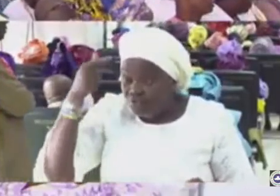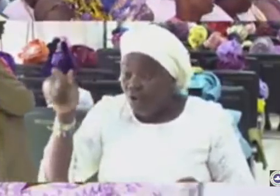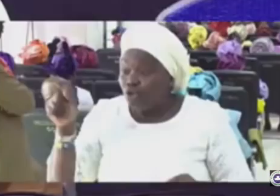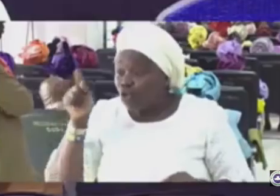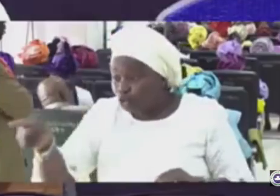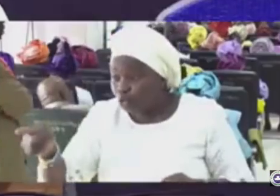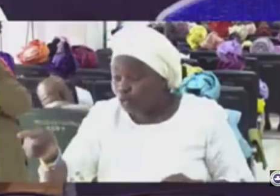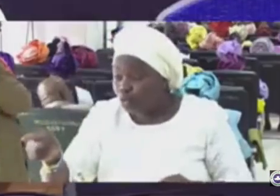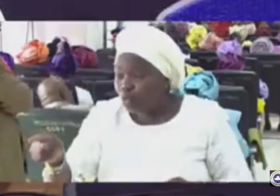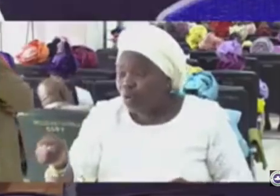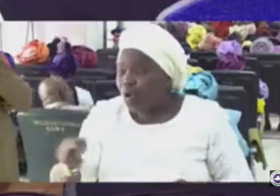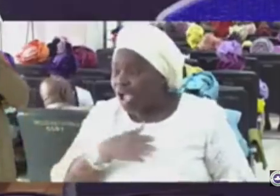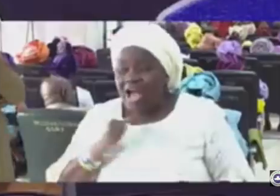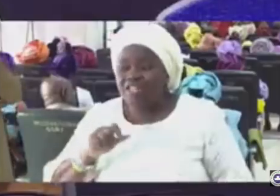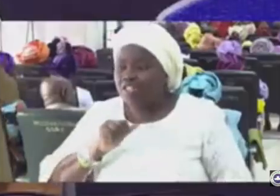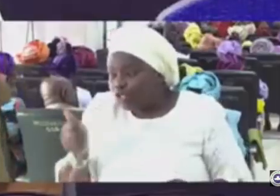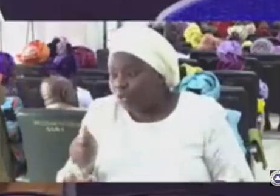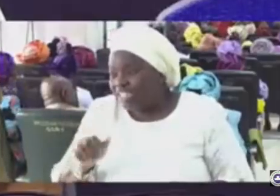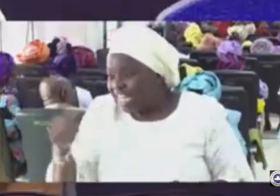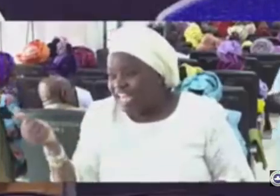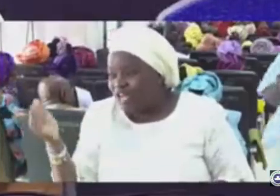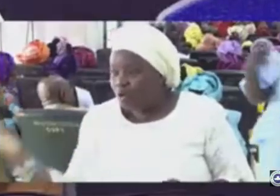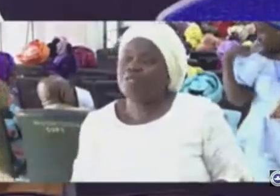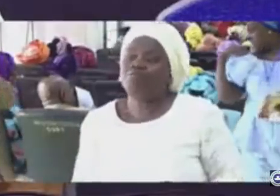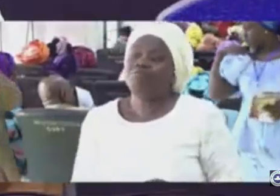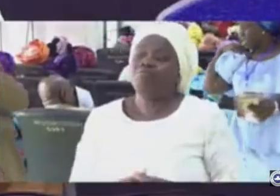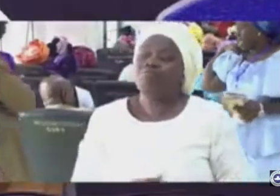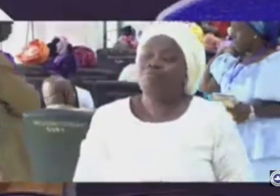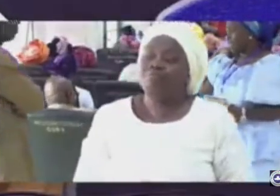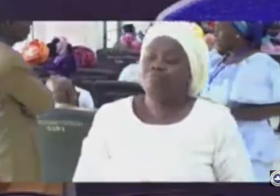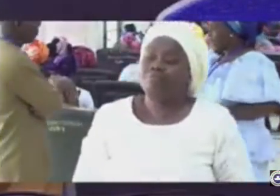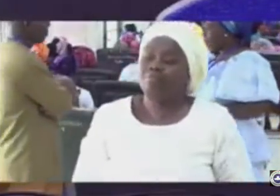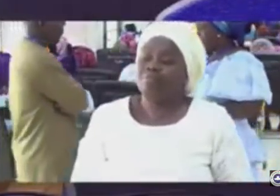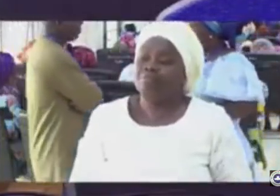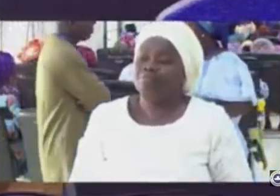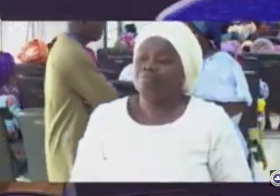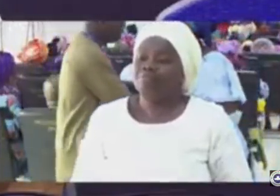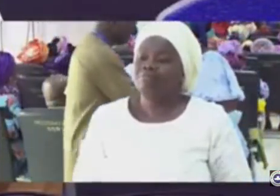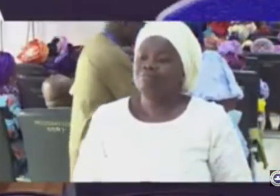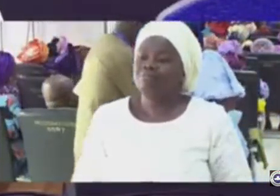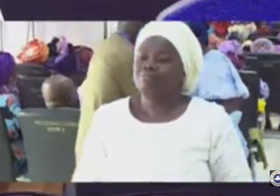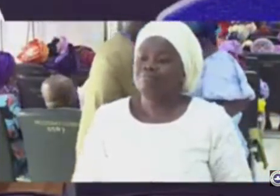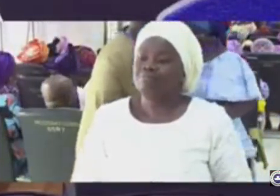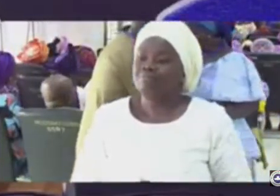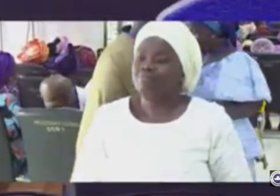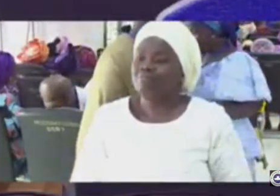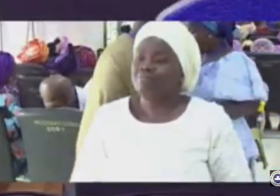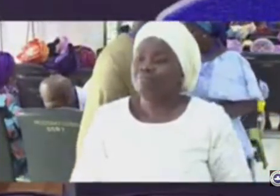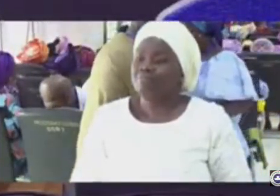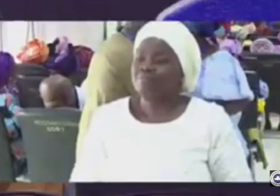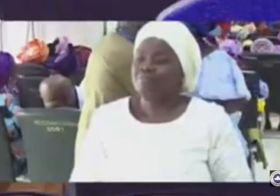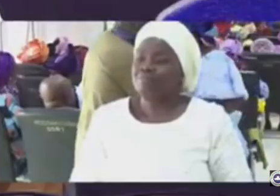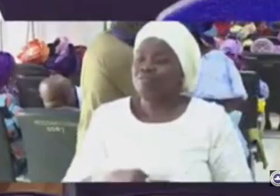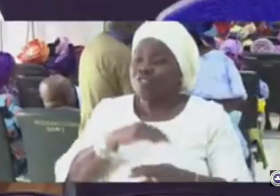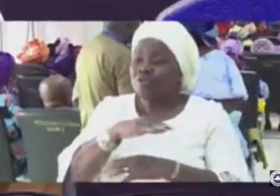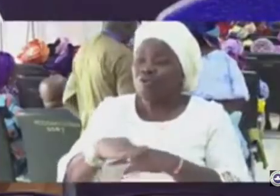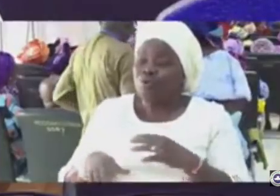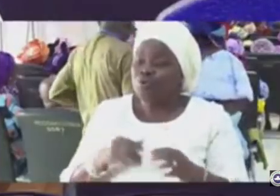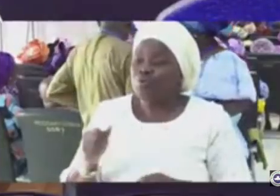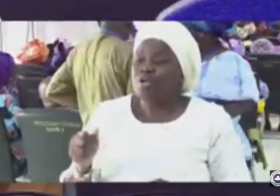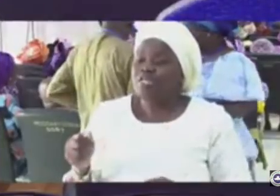of Solomon, the son of David. When he wanted to show his appreciation to God, he offered 1,000 burnt offerings.